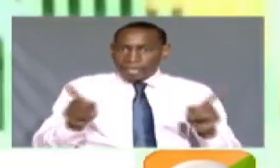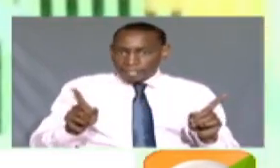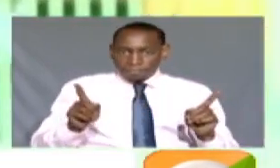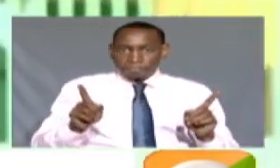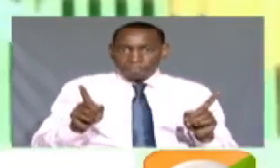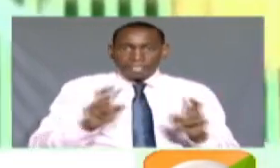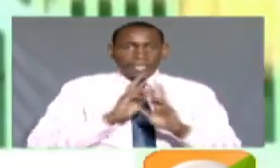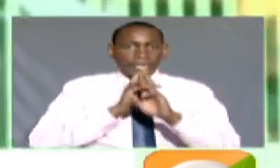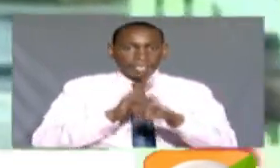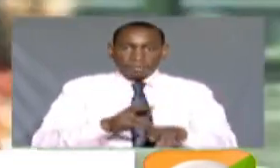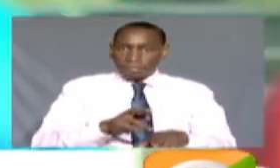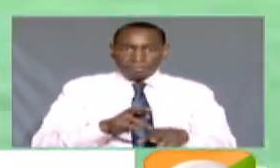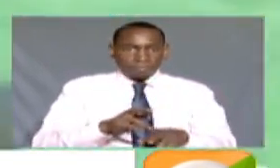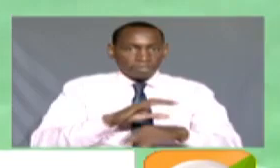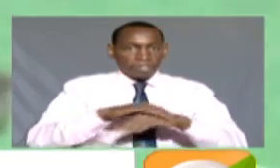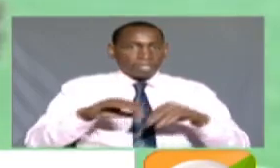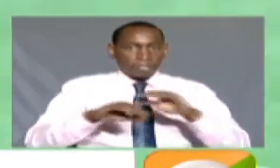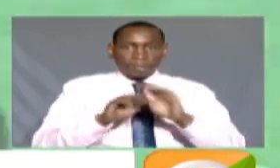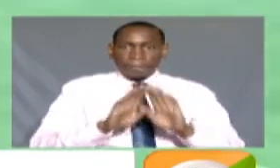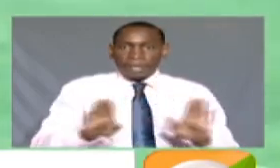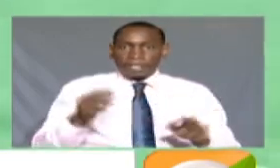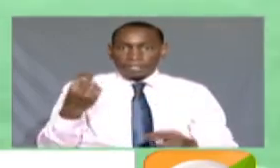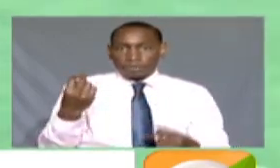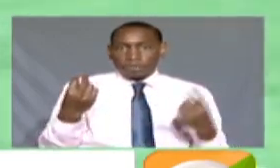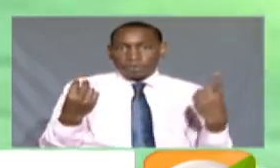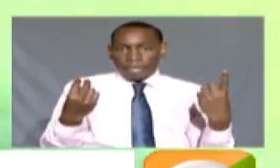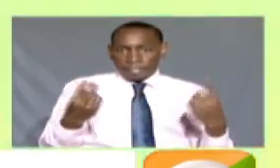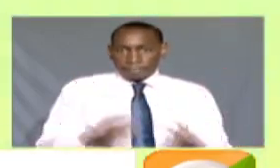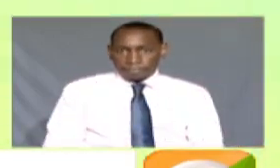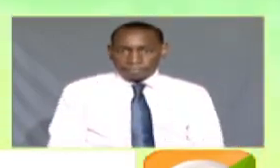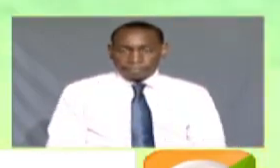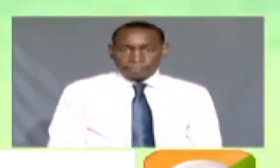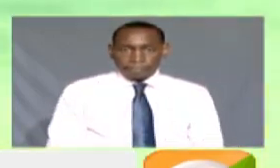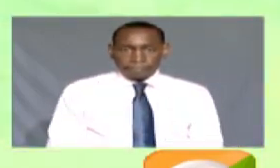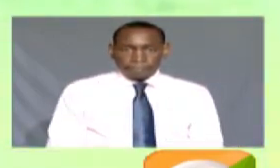it was mere consolation.